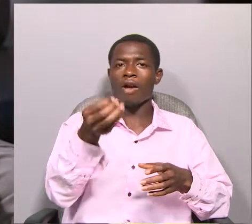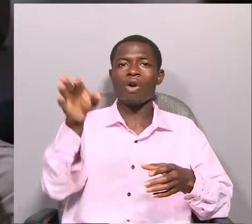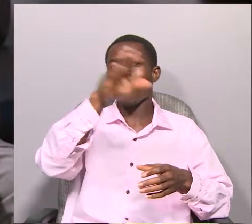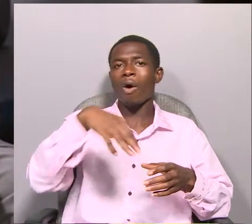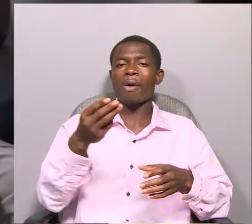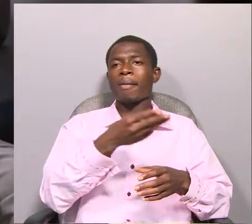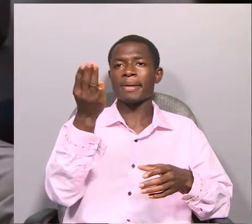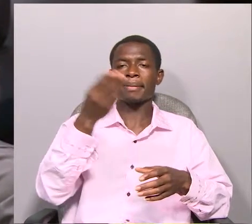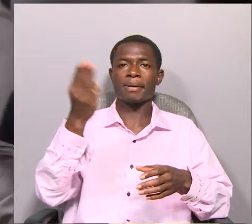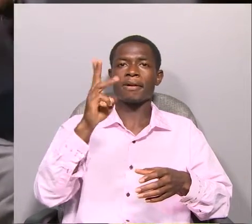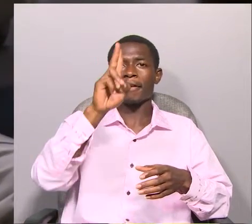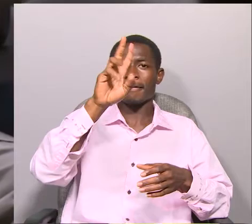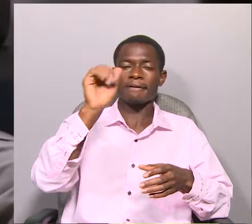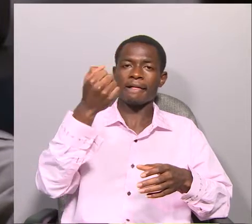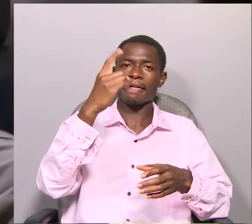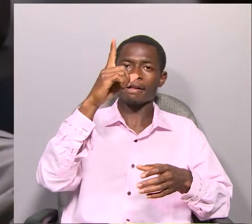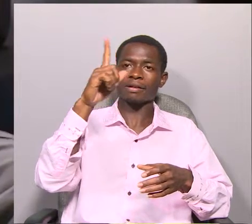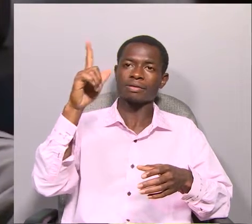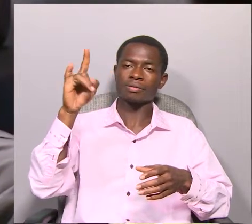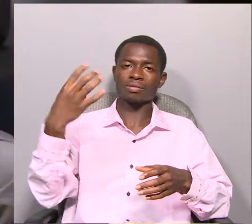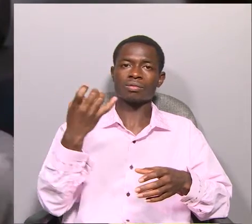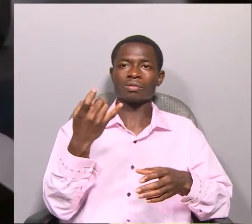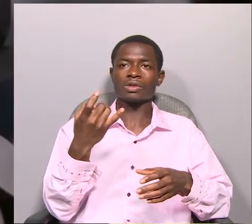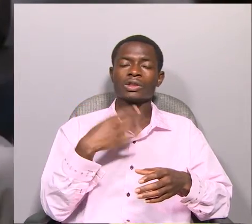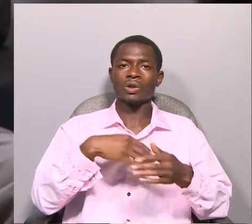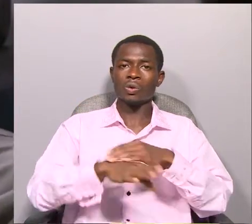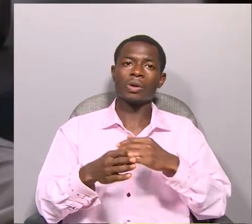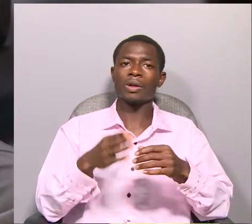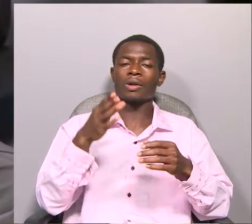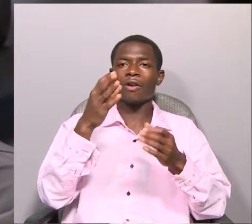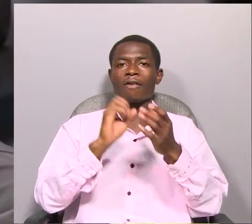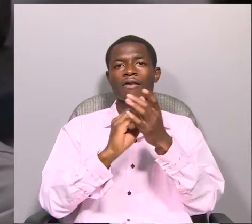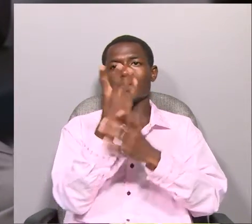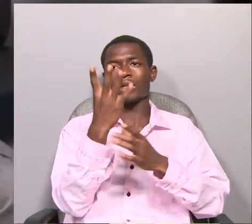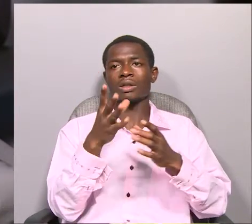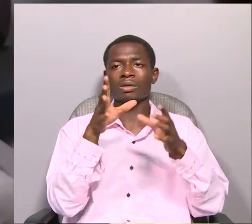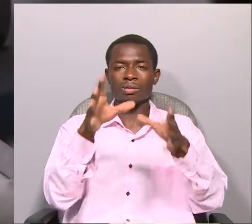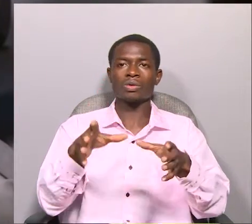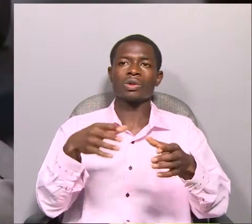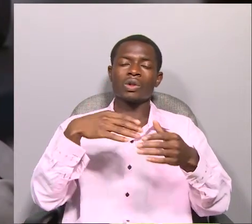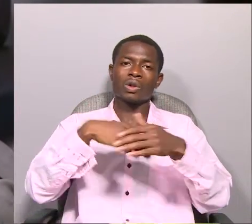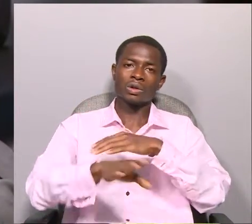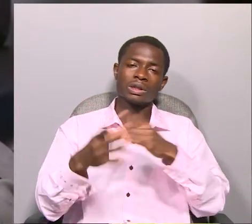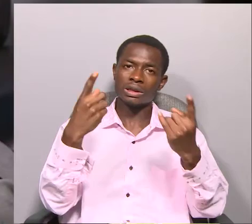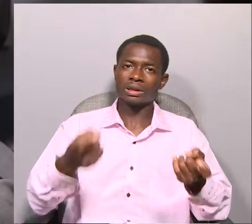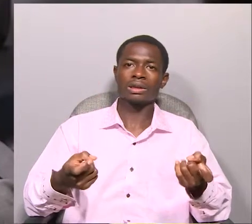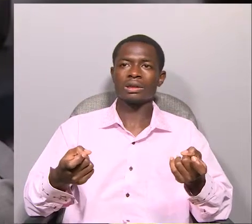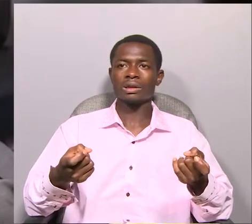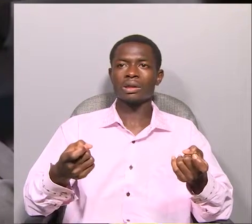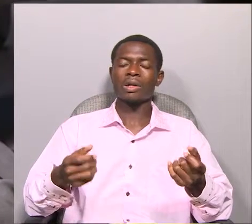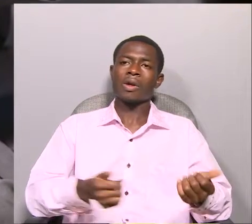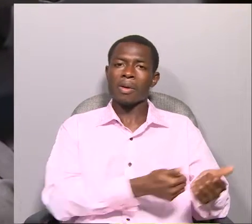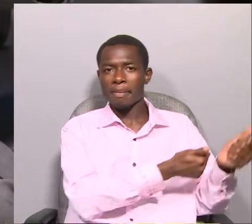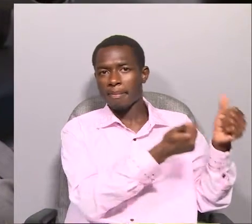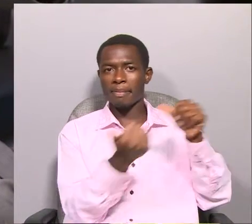beans. And so we have, for those of you who may know Manicaland, we have all the people in